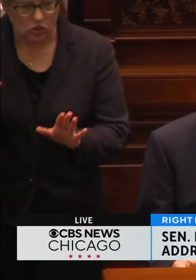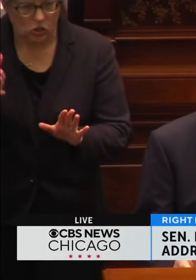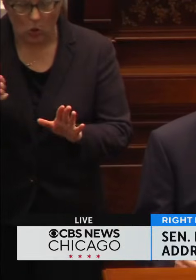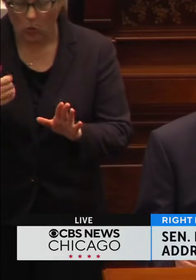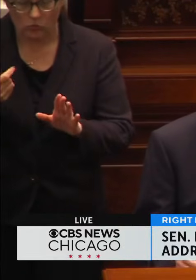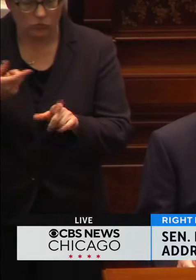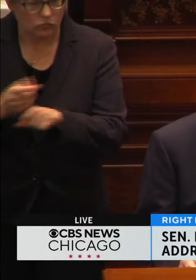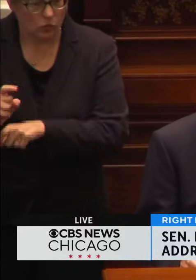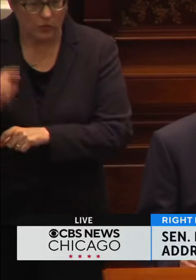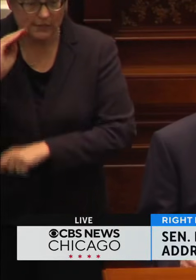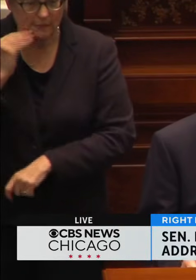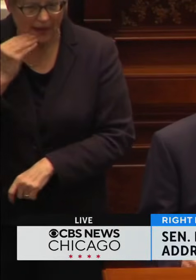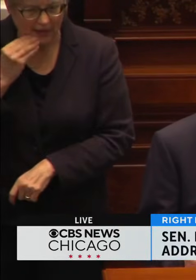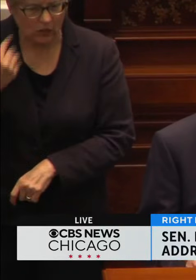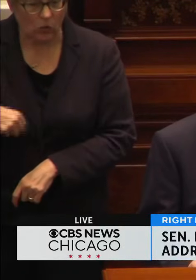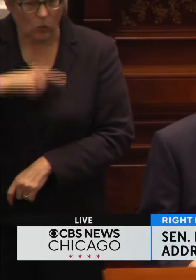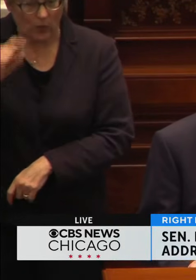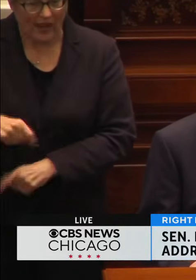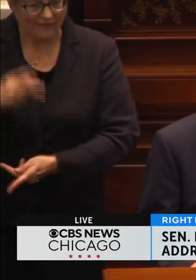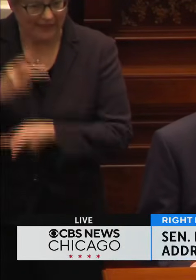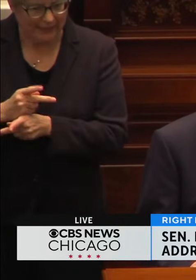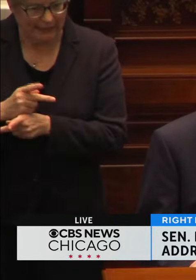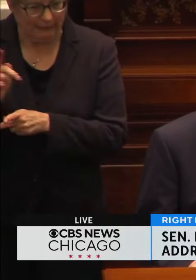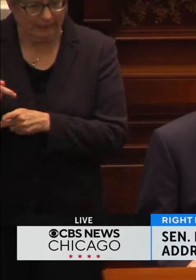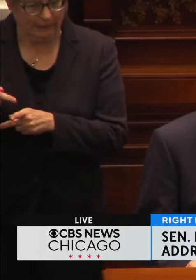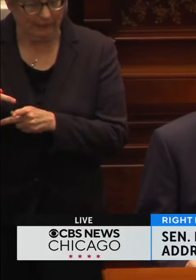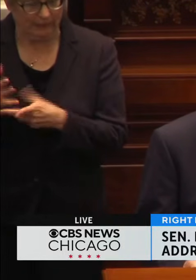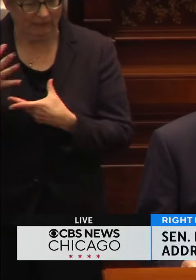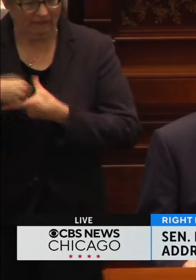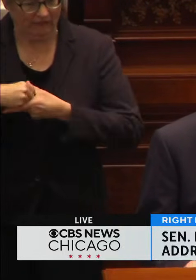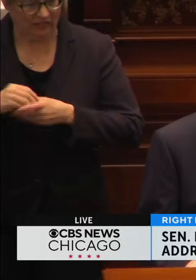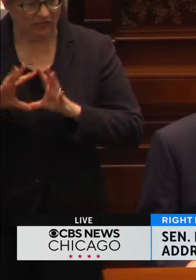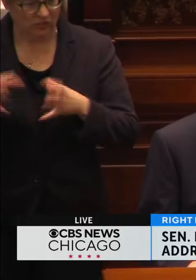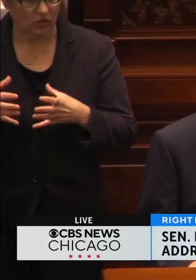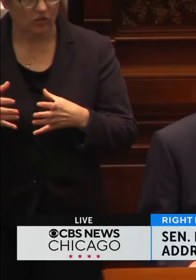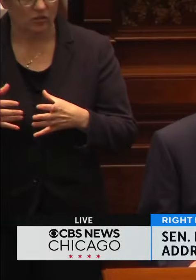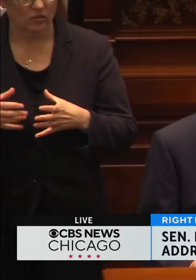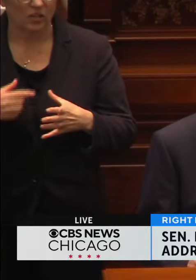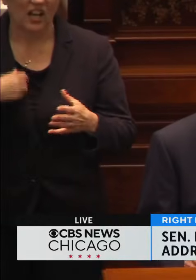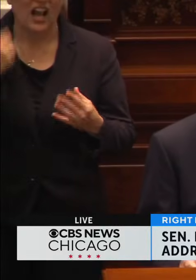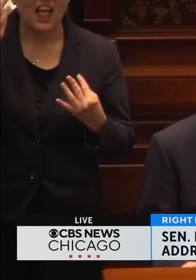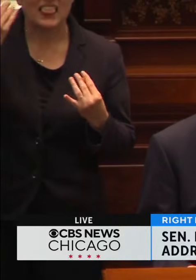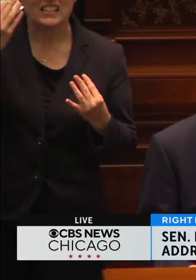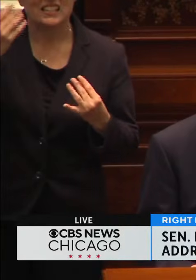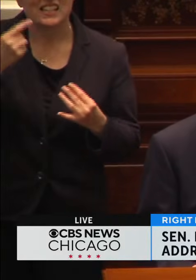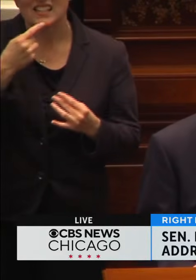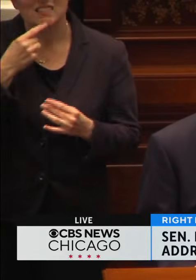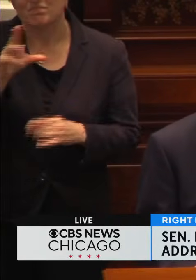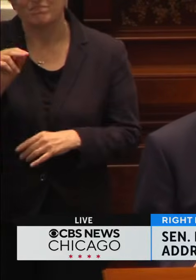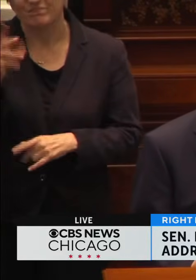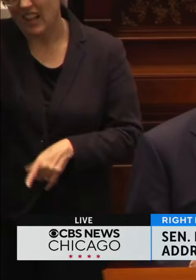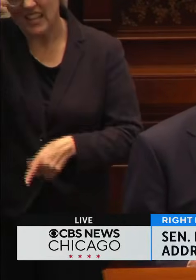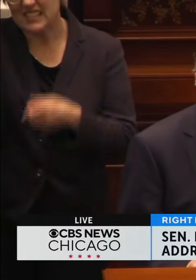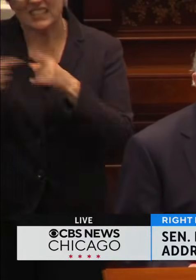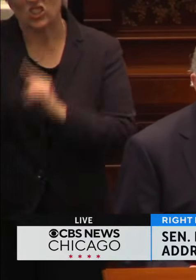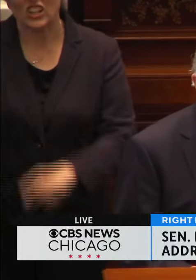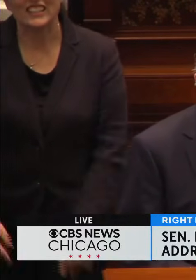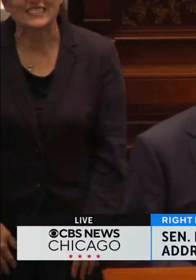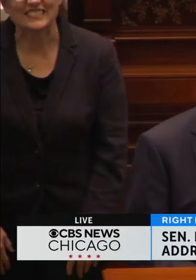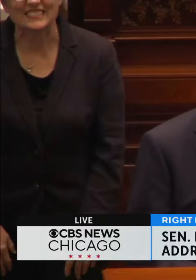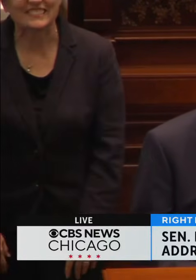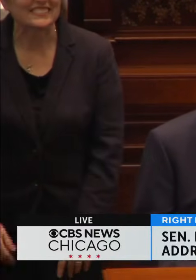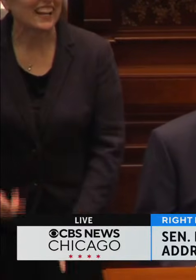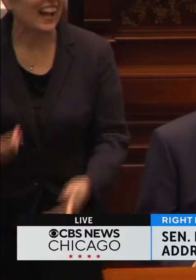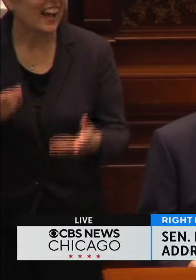tobacco. We need to keep these members in our ranks. Well, I listened to him and disagreed with him. I looked for